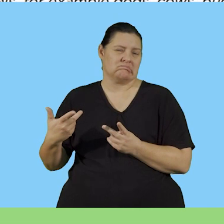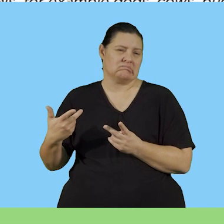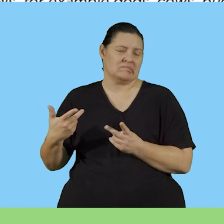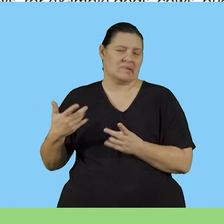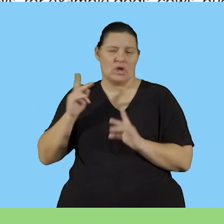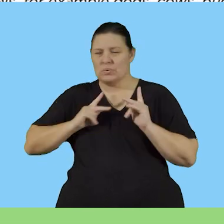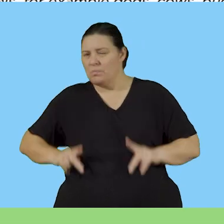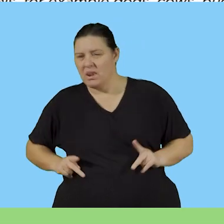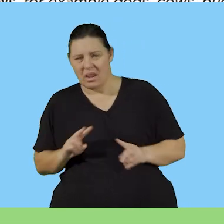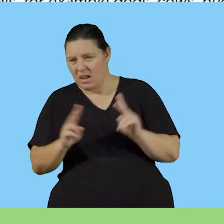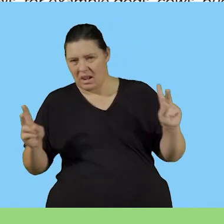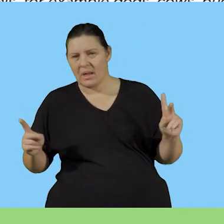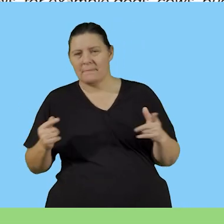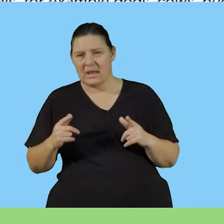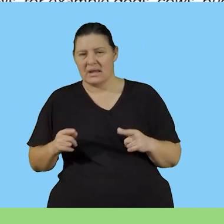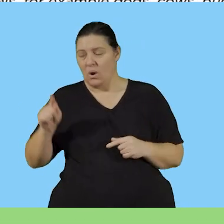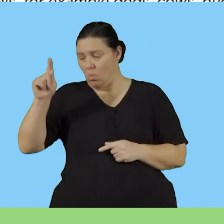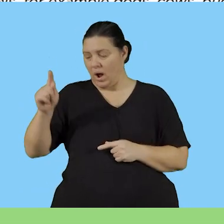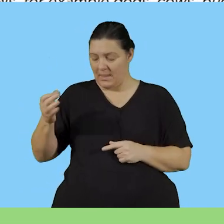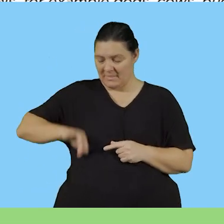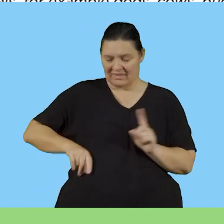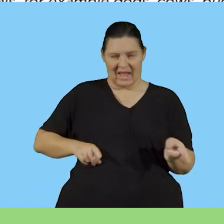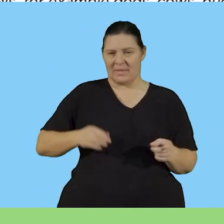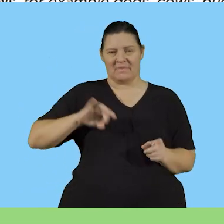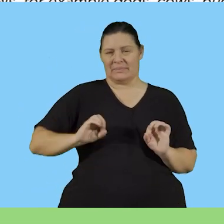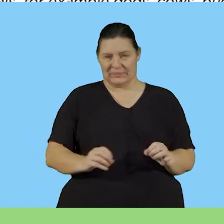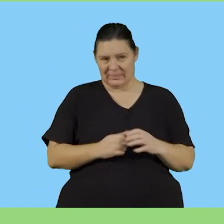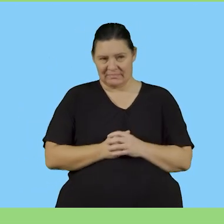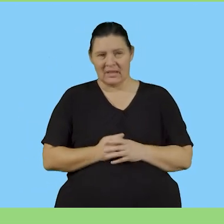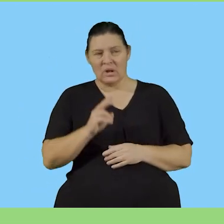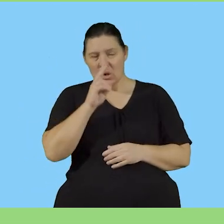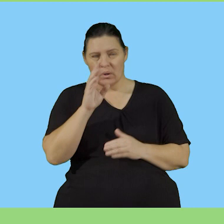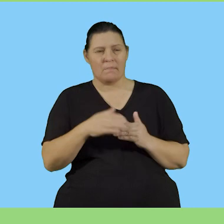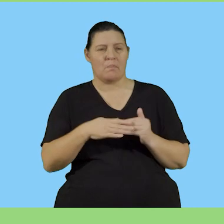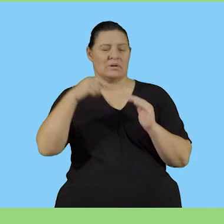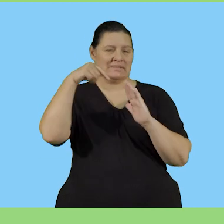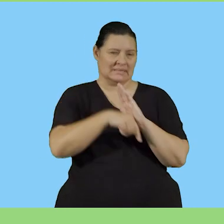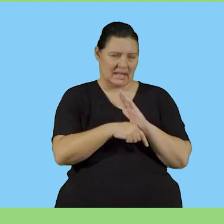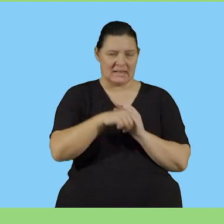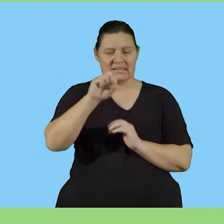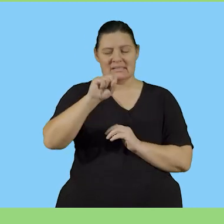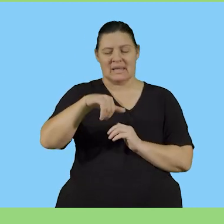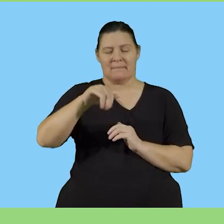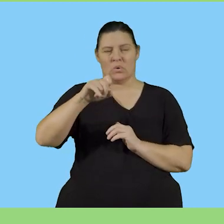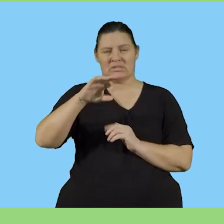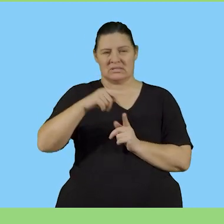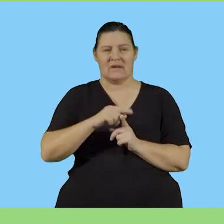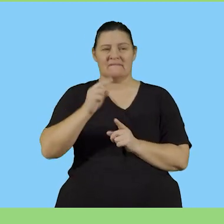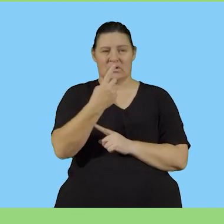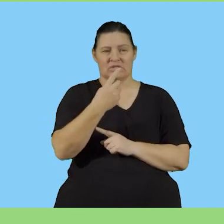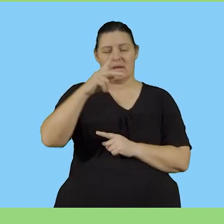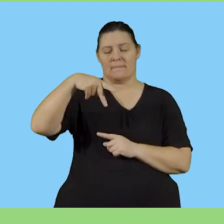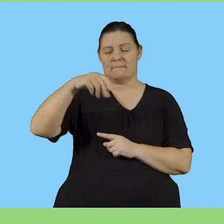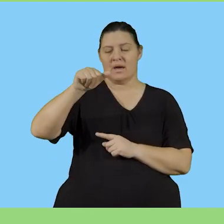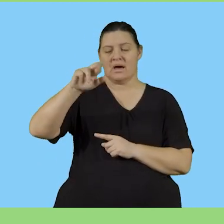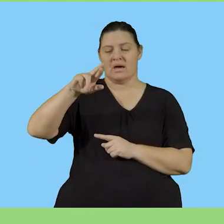human beings. So this is a symbiotic relationship. So we are going to further look at symbiosis in detail. The